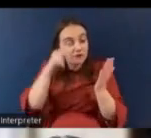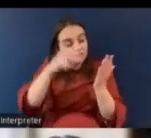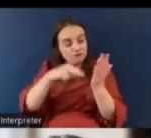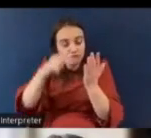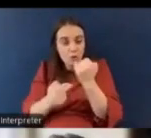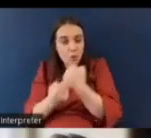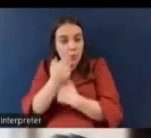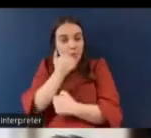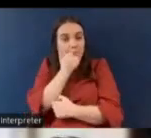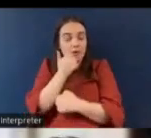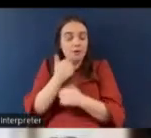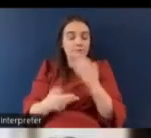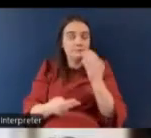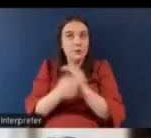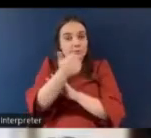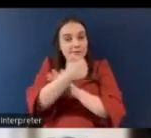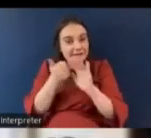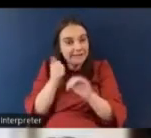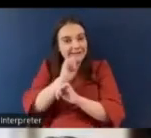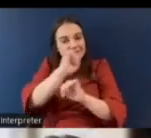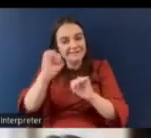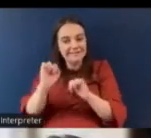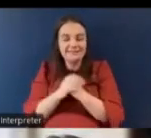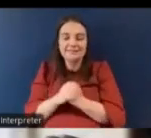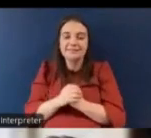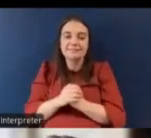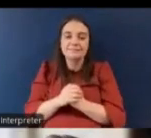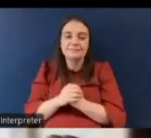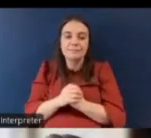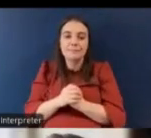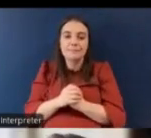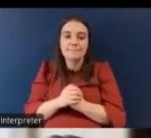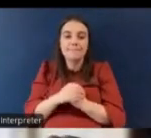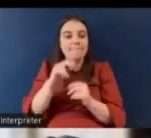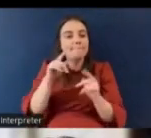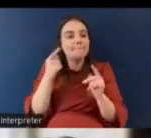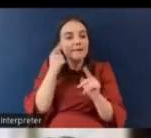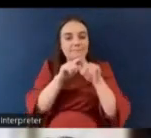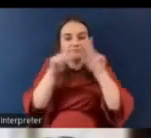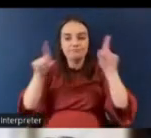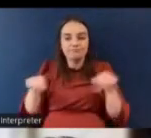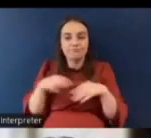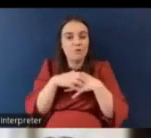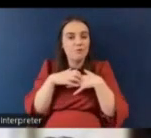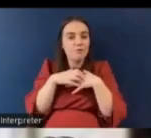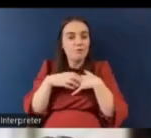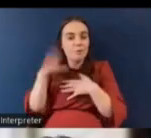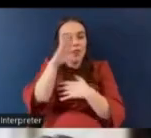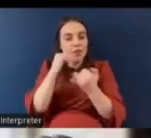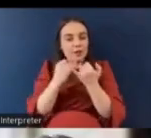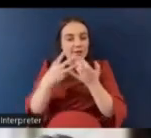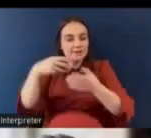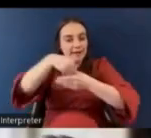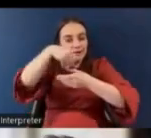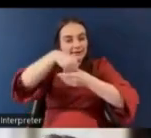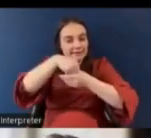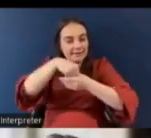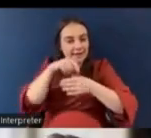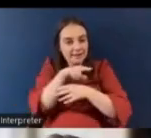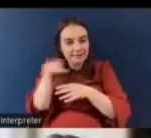by using the toolkit. So if you go to the next slide, there's just kind of a preview of what the inside of the toolkit looks like. And